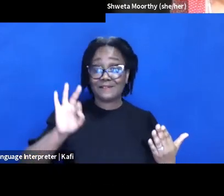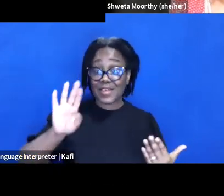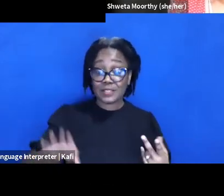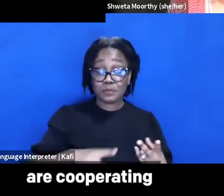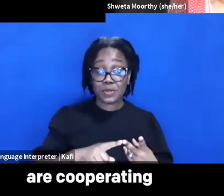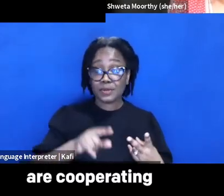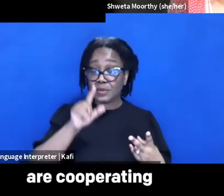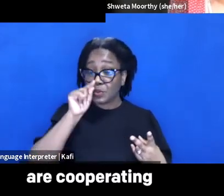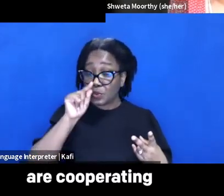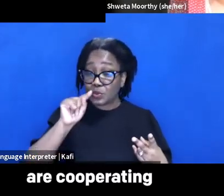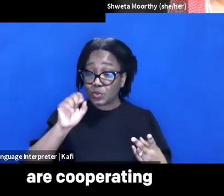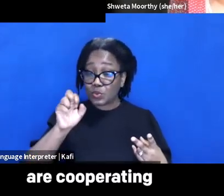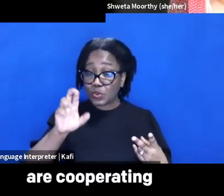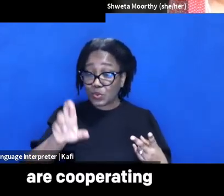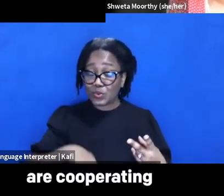are